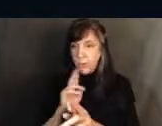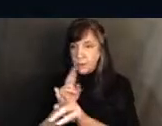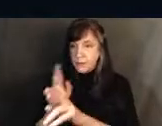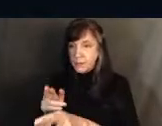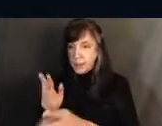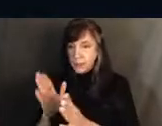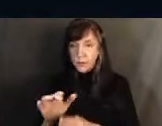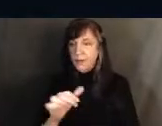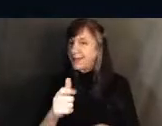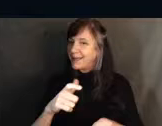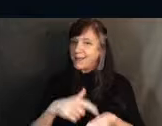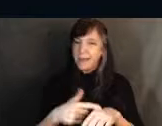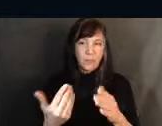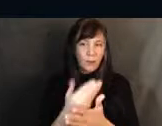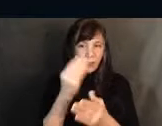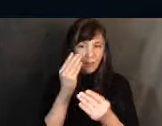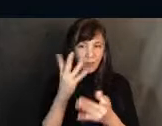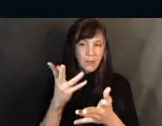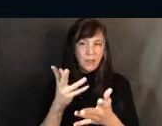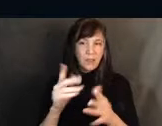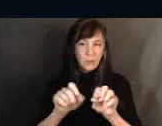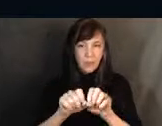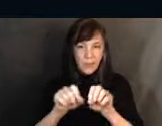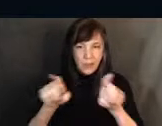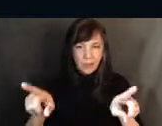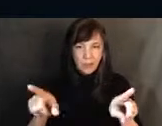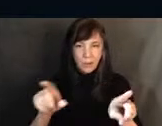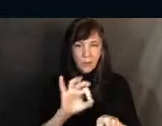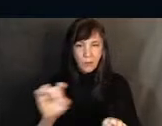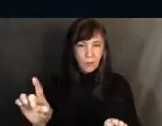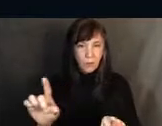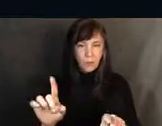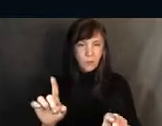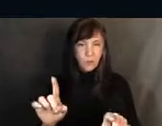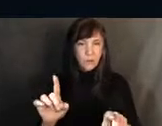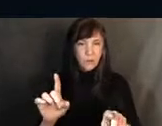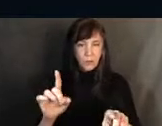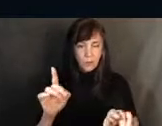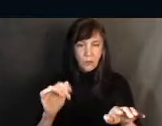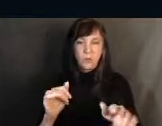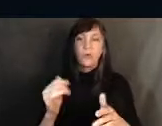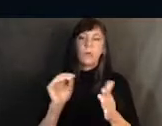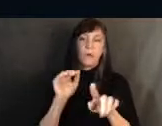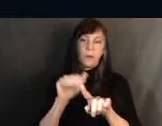about 911, just to reiterate that that population is